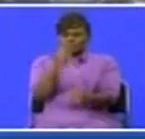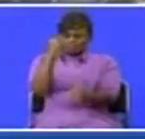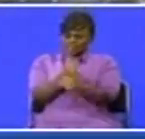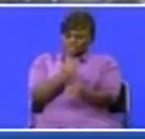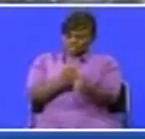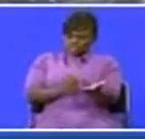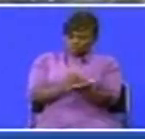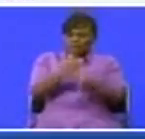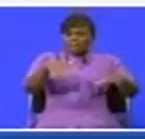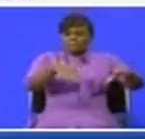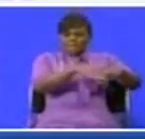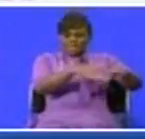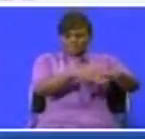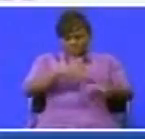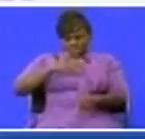that our members